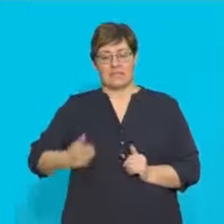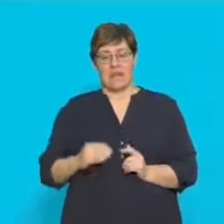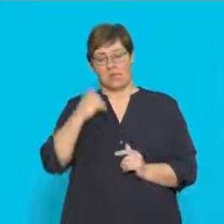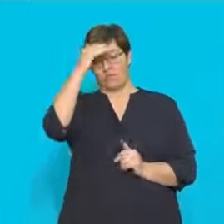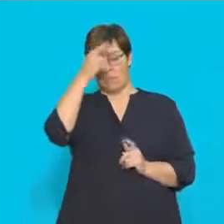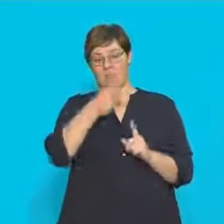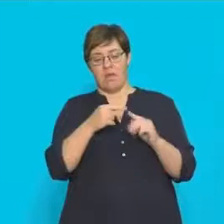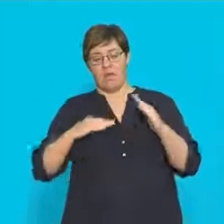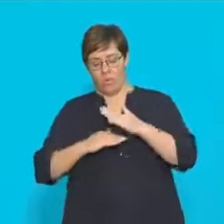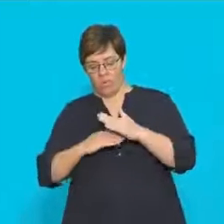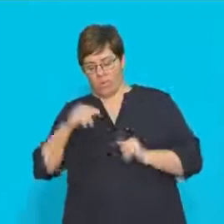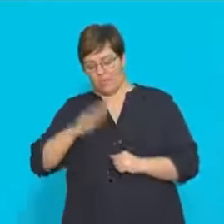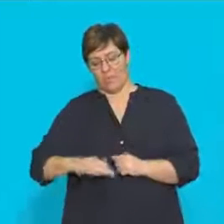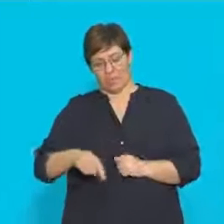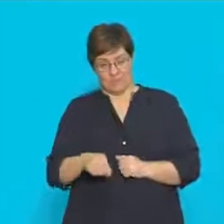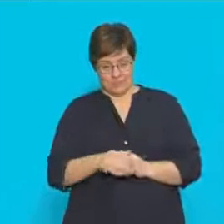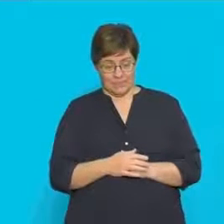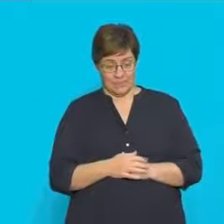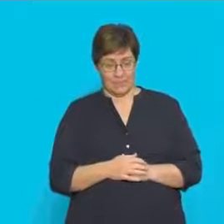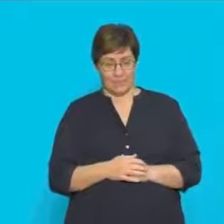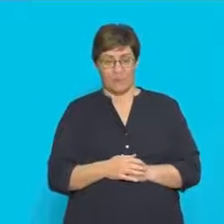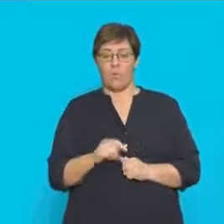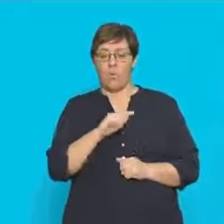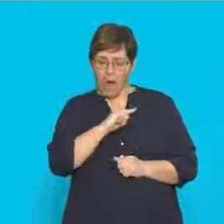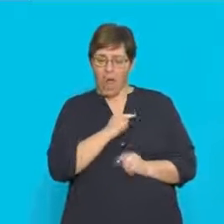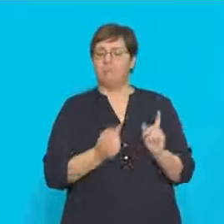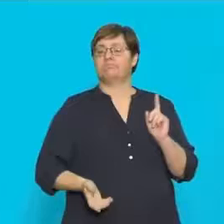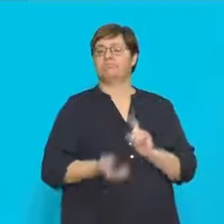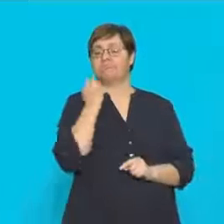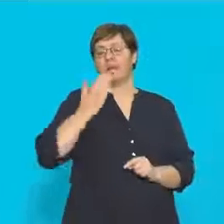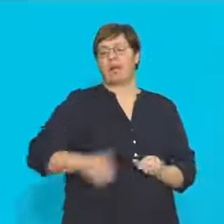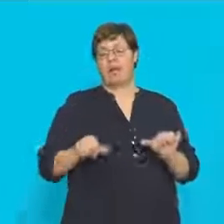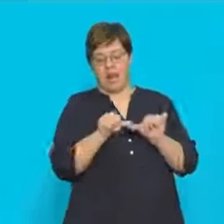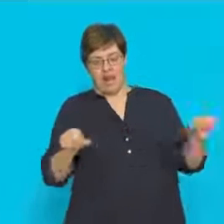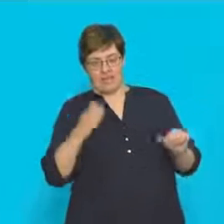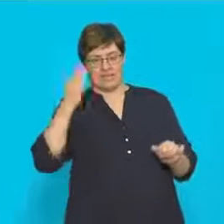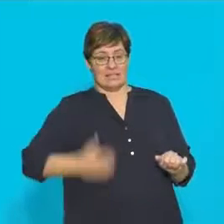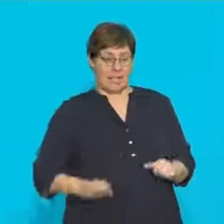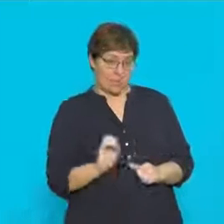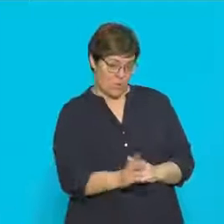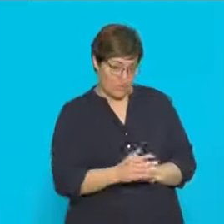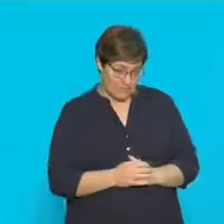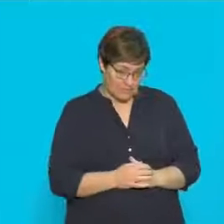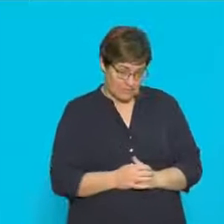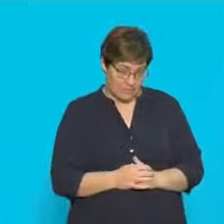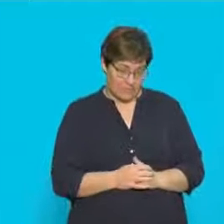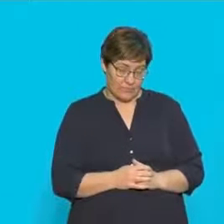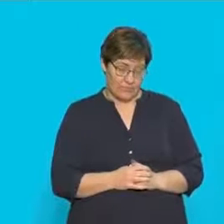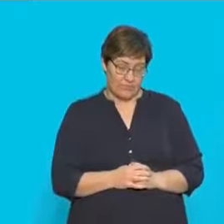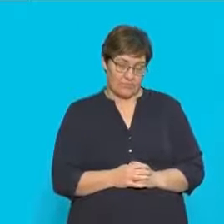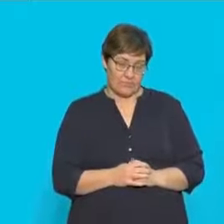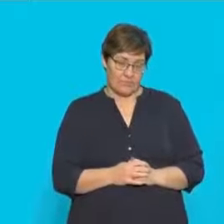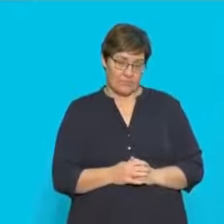numerator. Okay? And we use these whenever we're trying to find the length of one of the sides of a